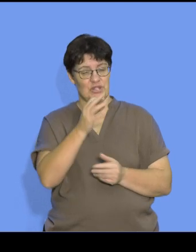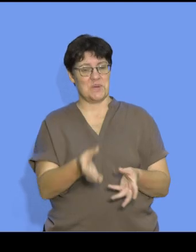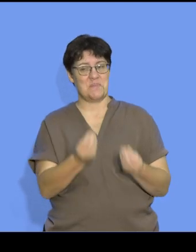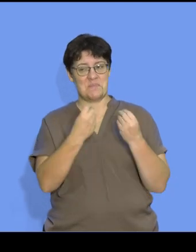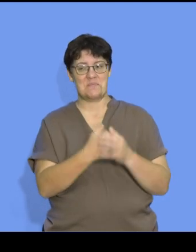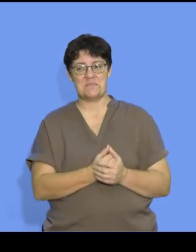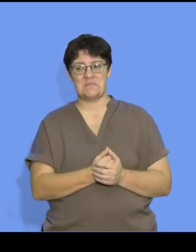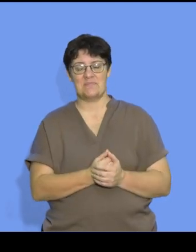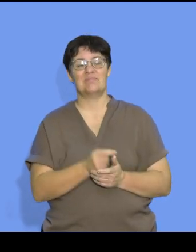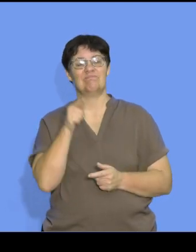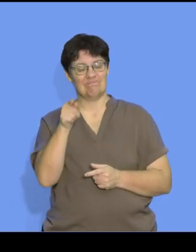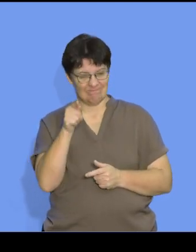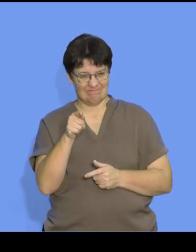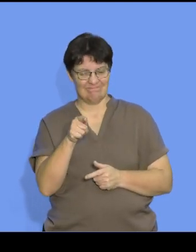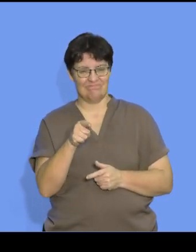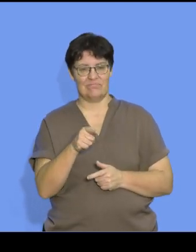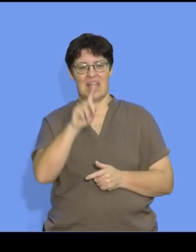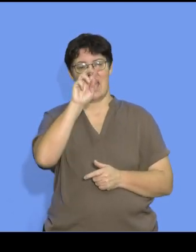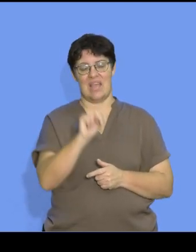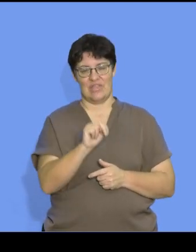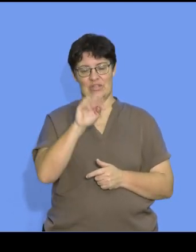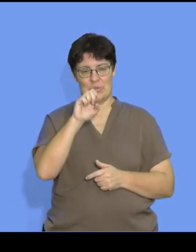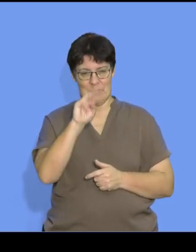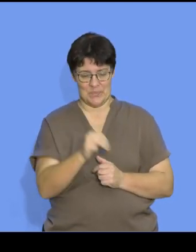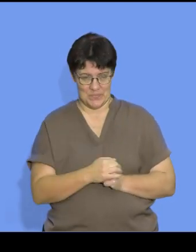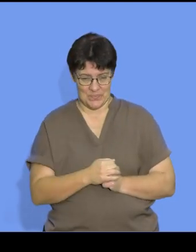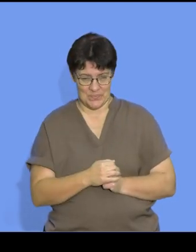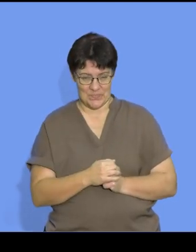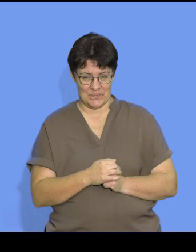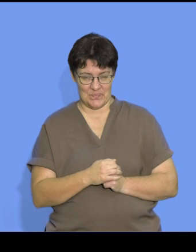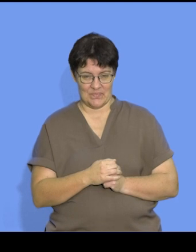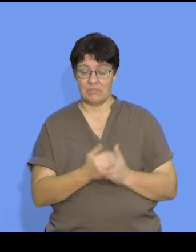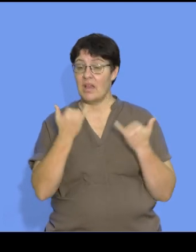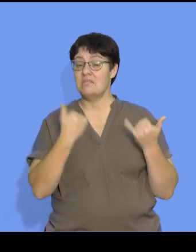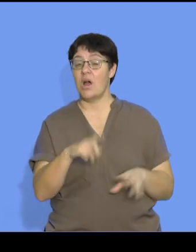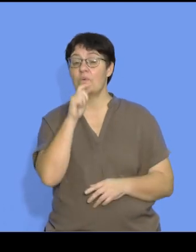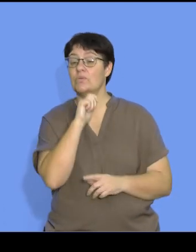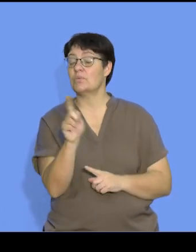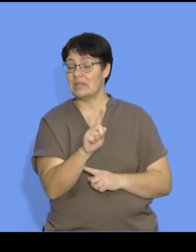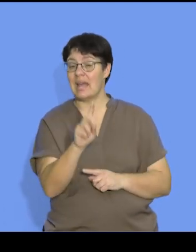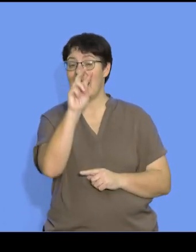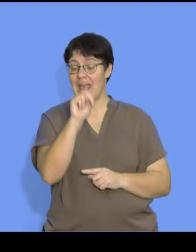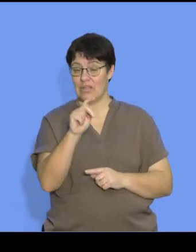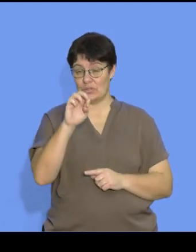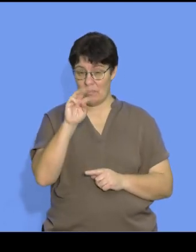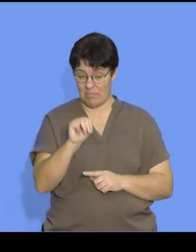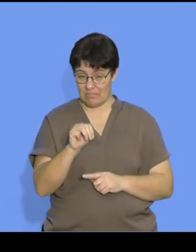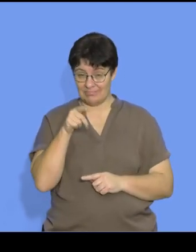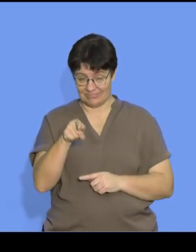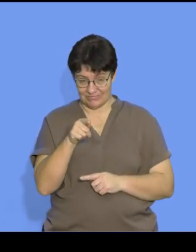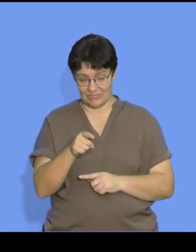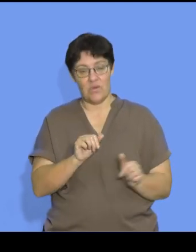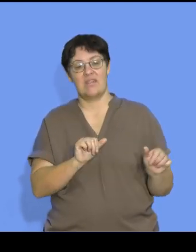So this is my nth term. We're now going to use our nth term for the